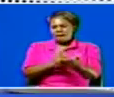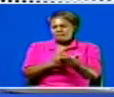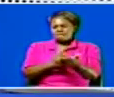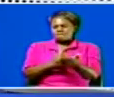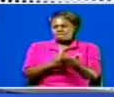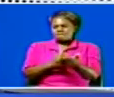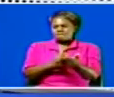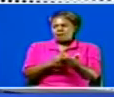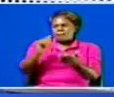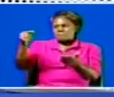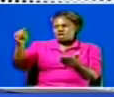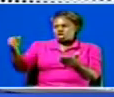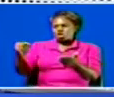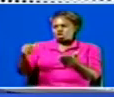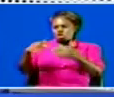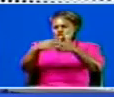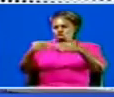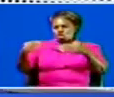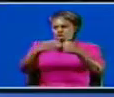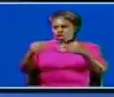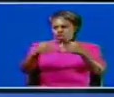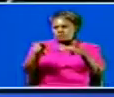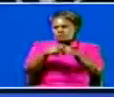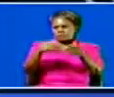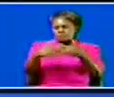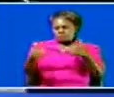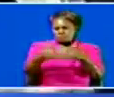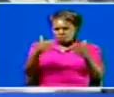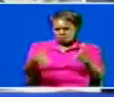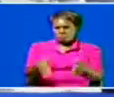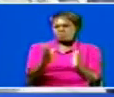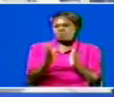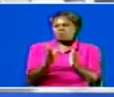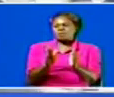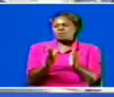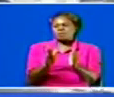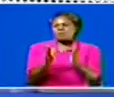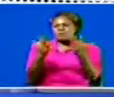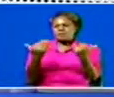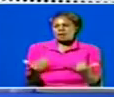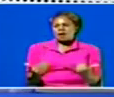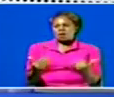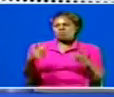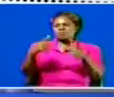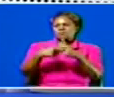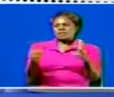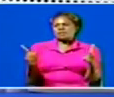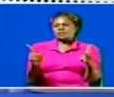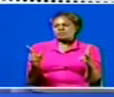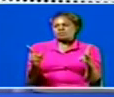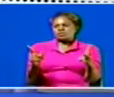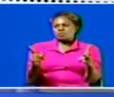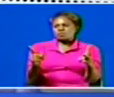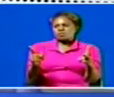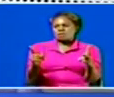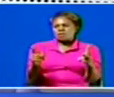$500,000 for the tools and assembly lines. Plant now we just start. Within